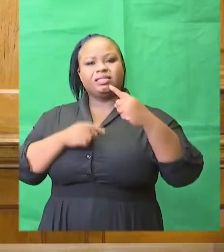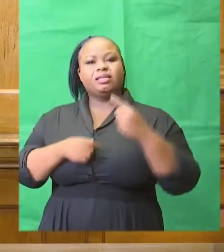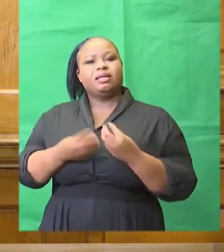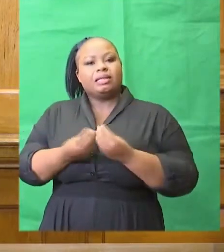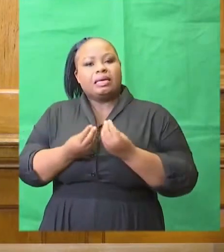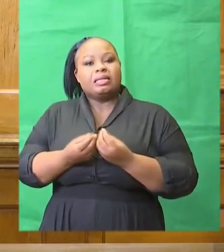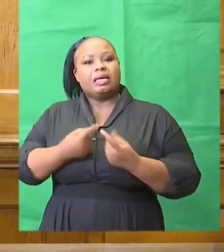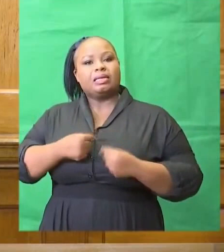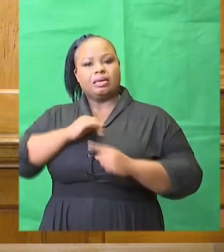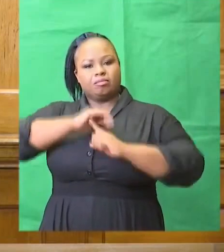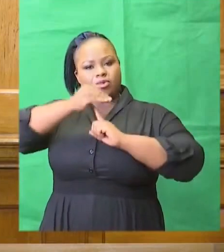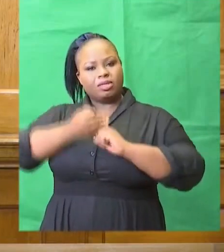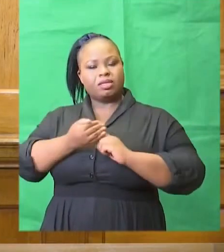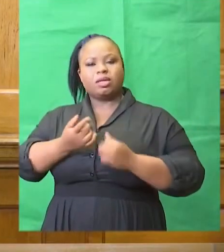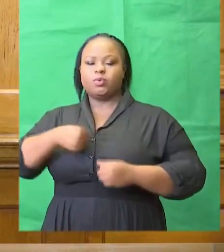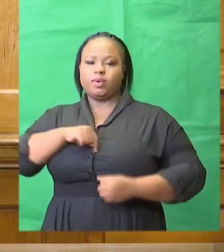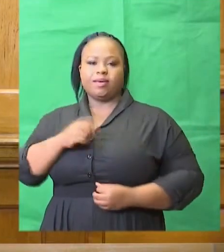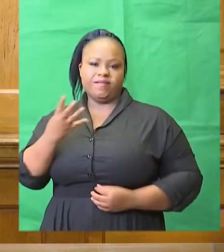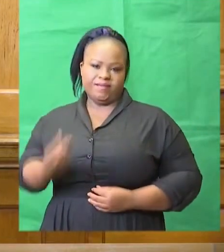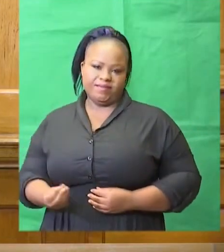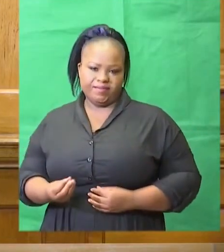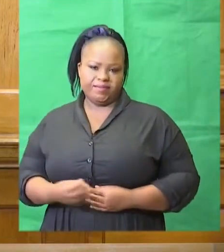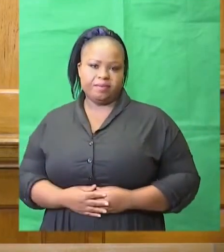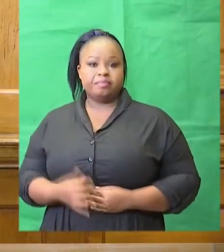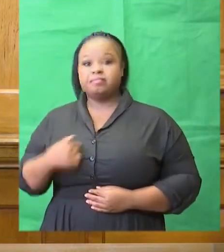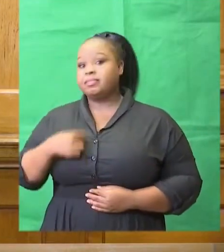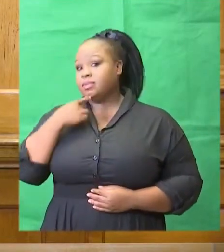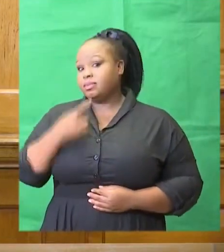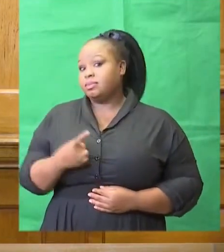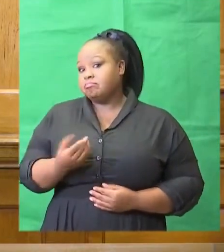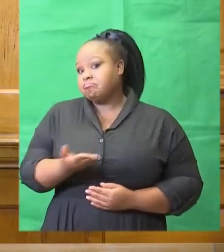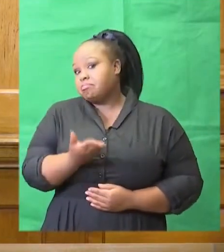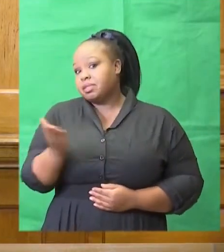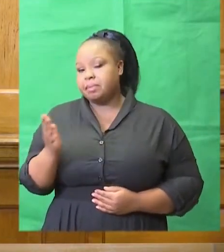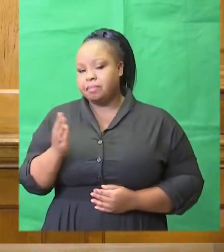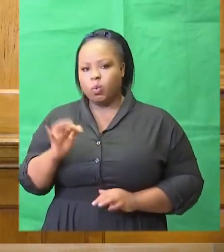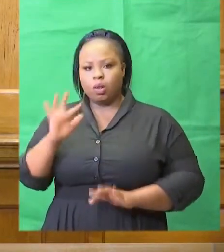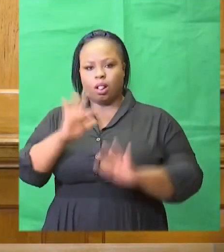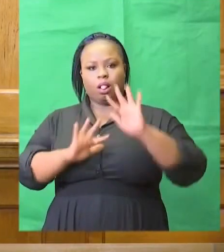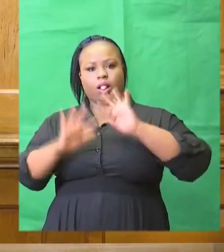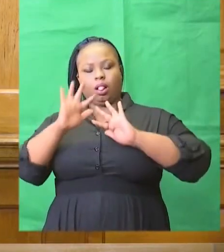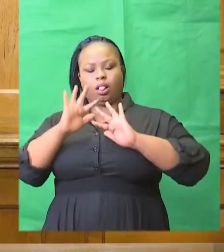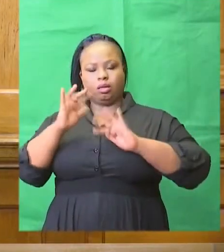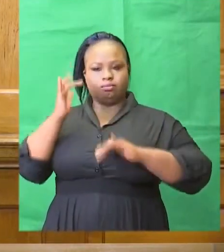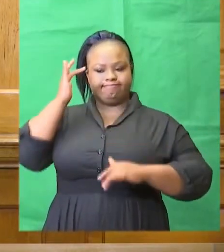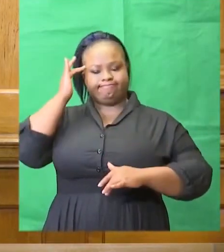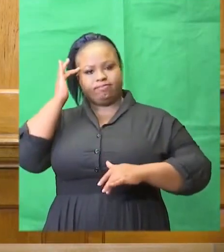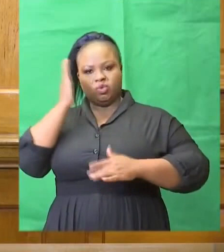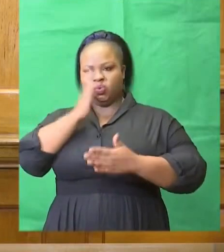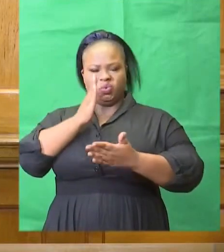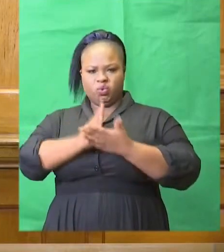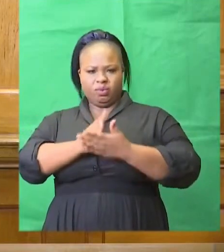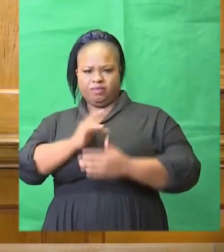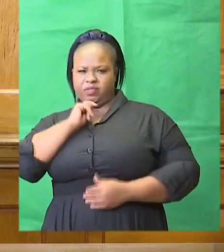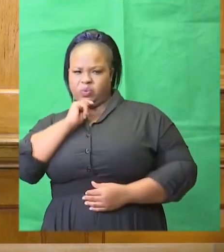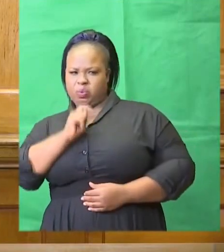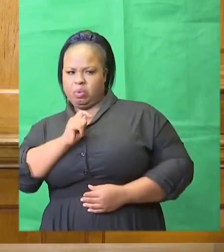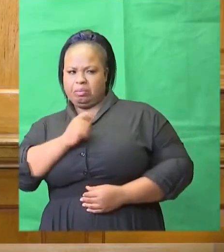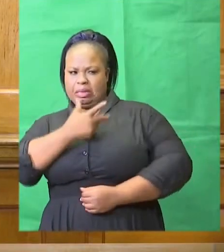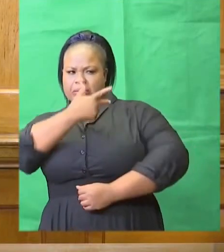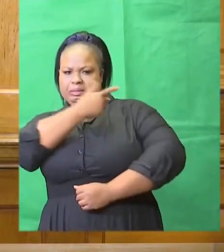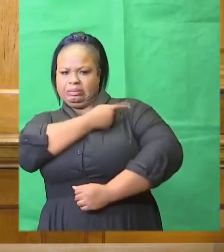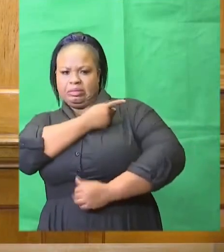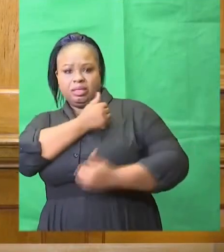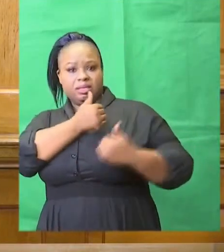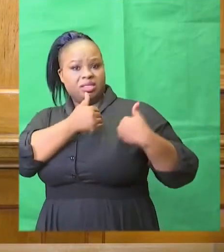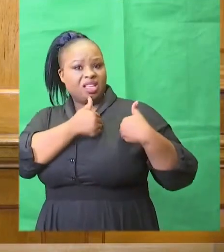have. And I'm also saying to those who are doubtful that vaccines are safe.